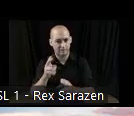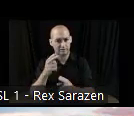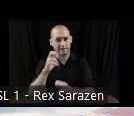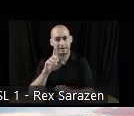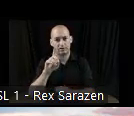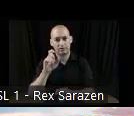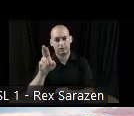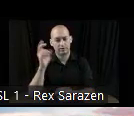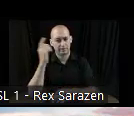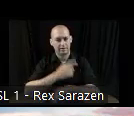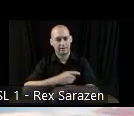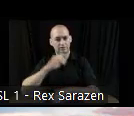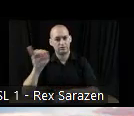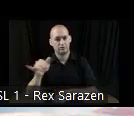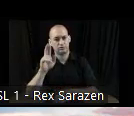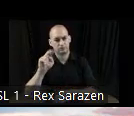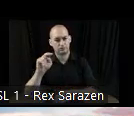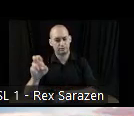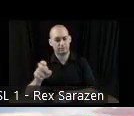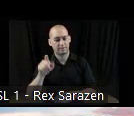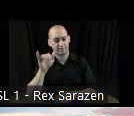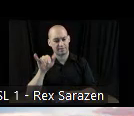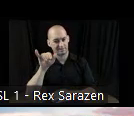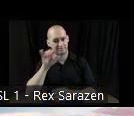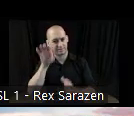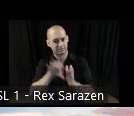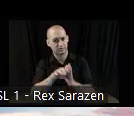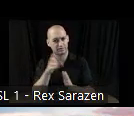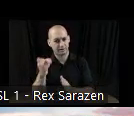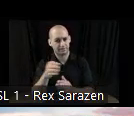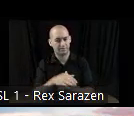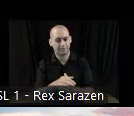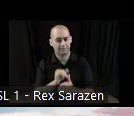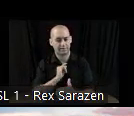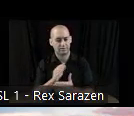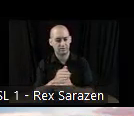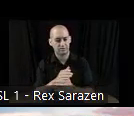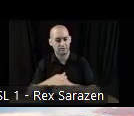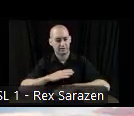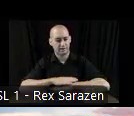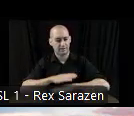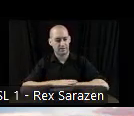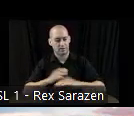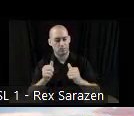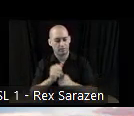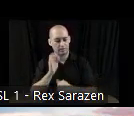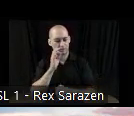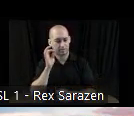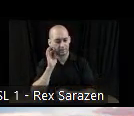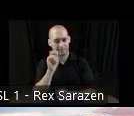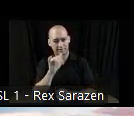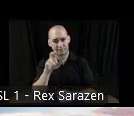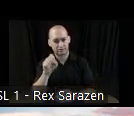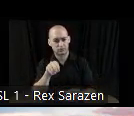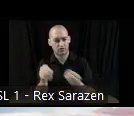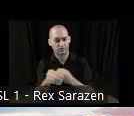June, which is this picture here. I shared a table with the Tribal Affairs Office at the Department of